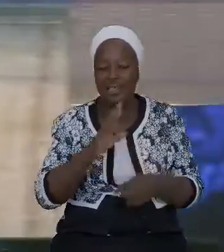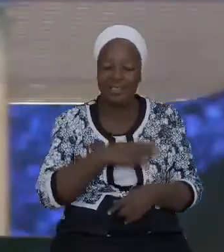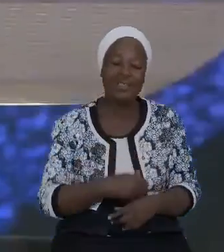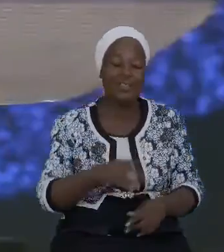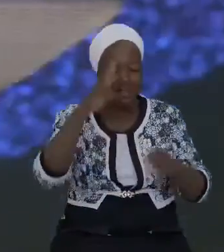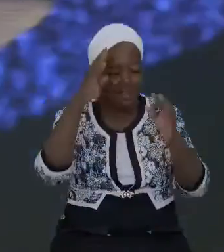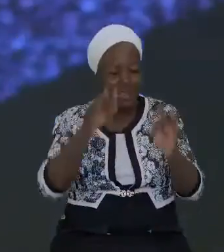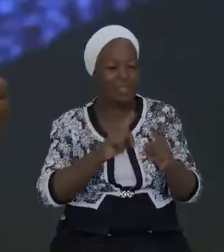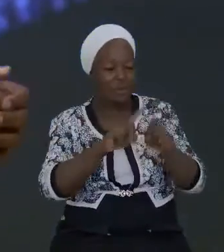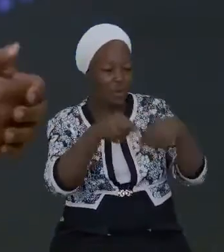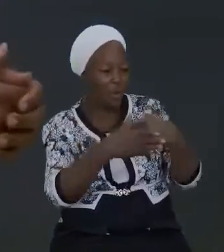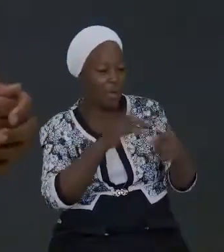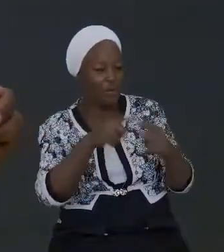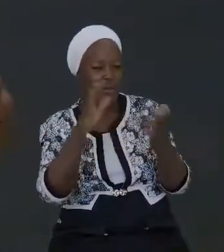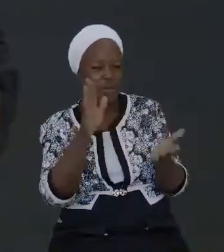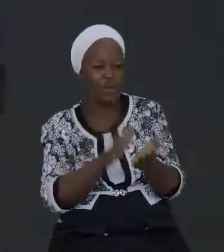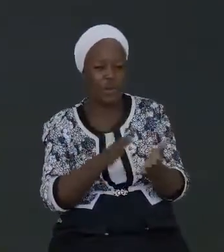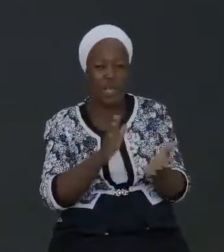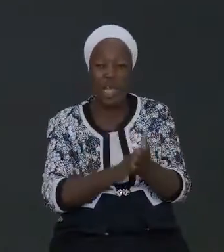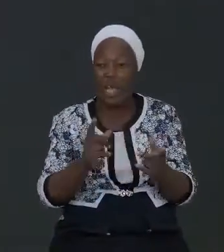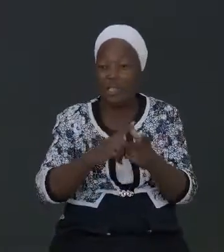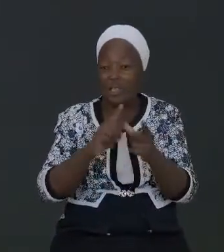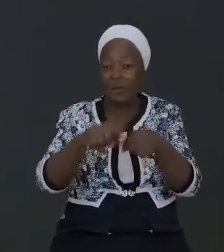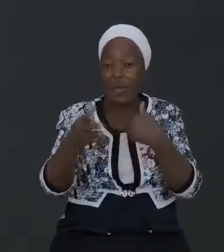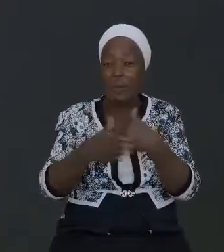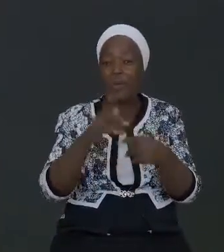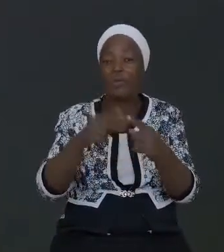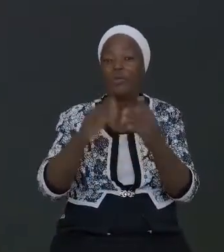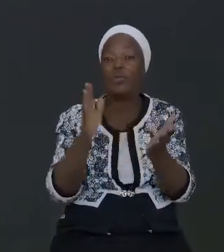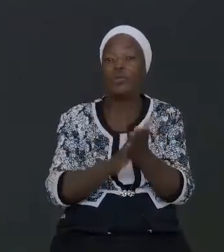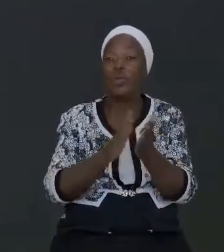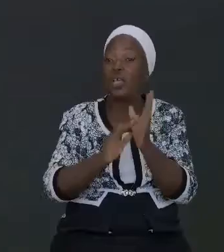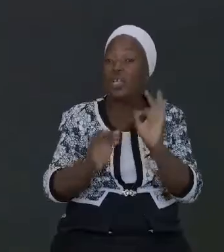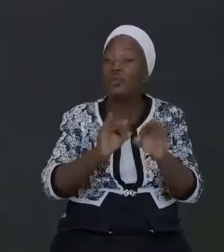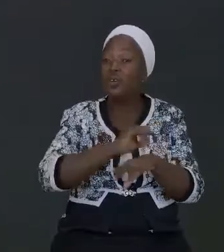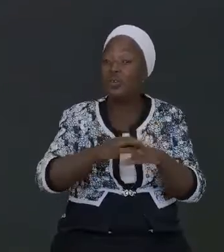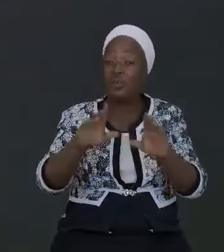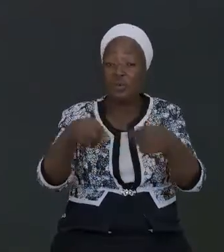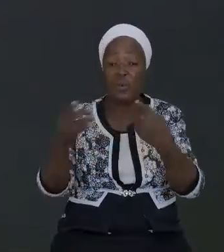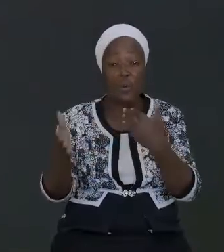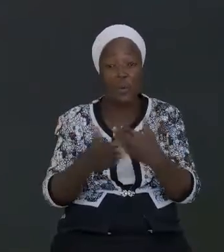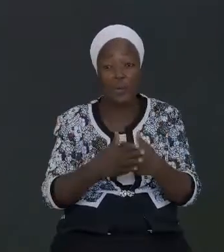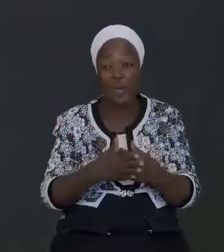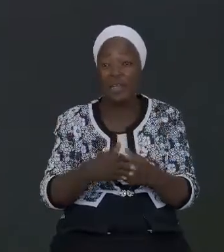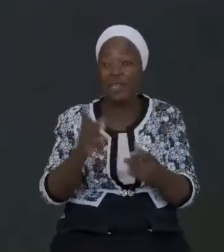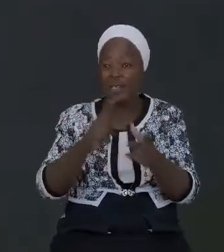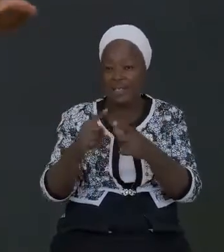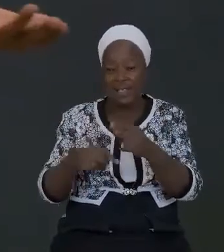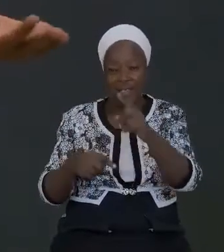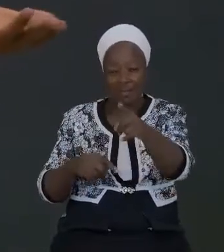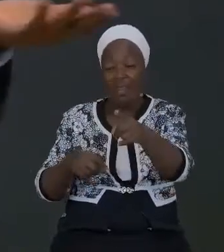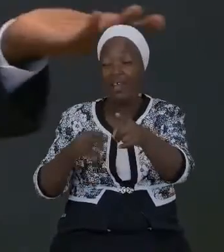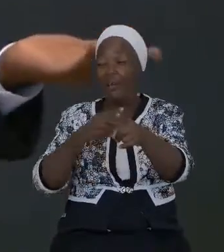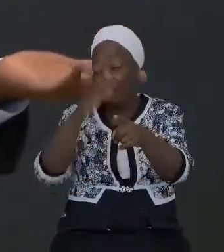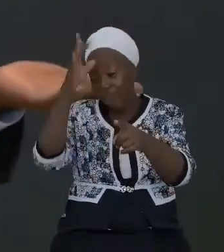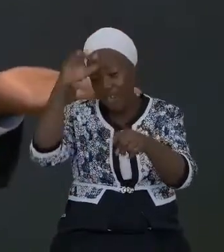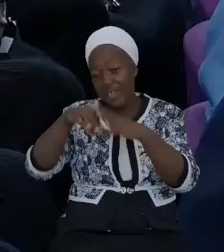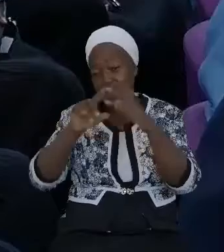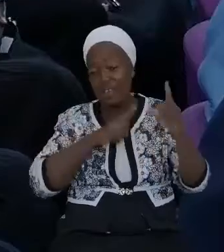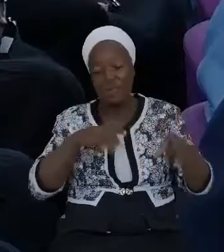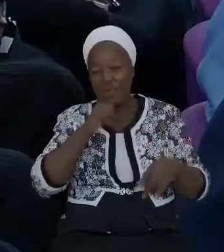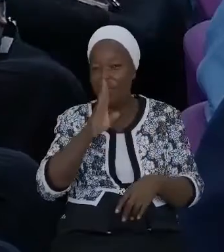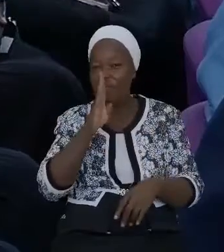went back to school. If I didn't go back, I will not be where I am